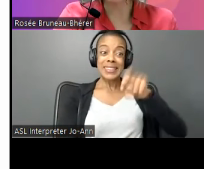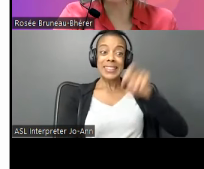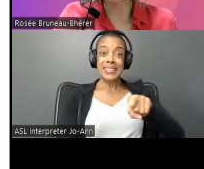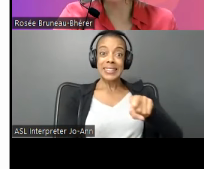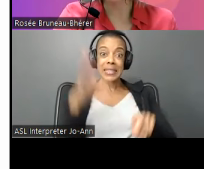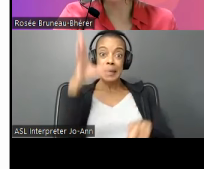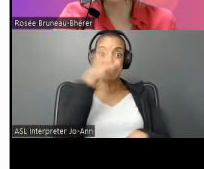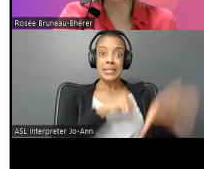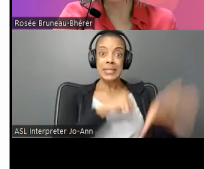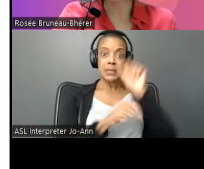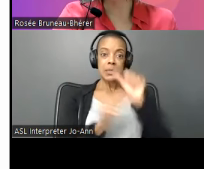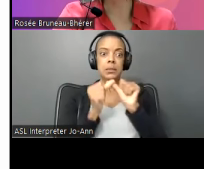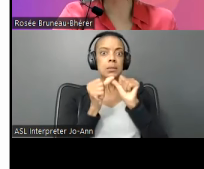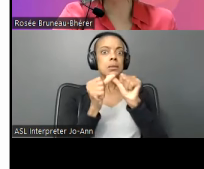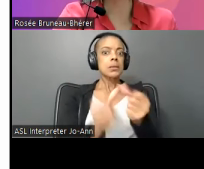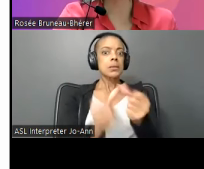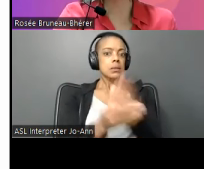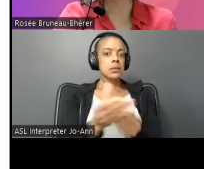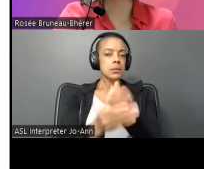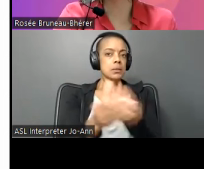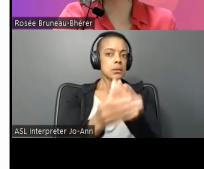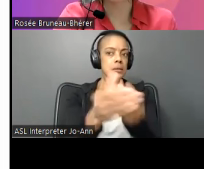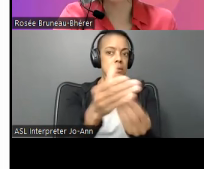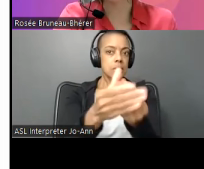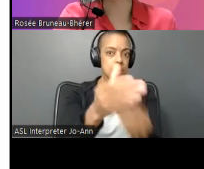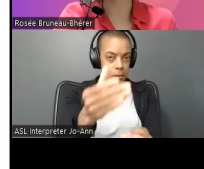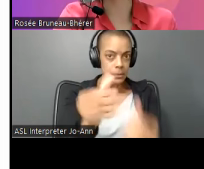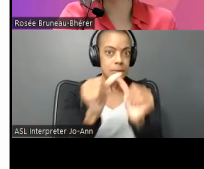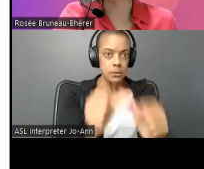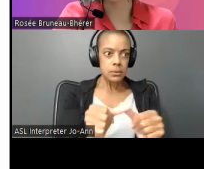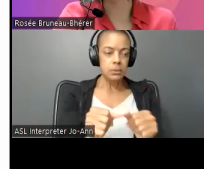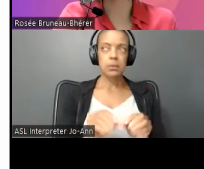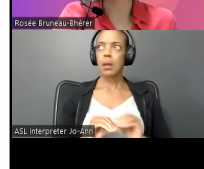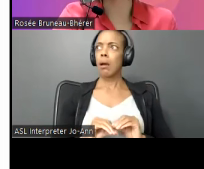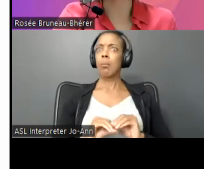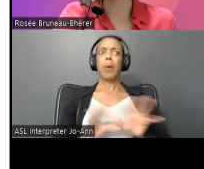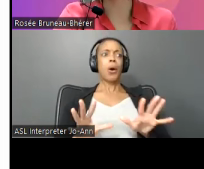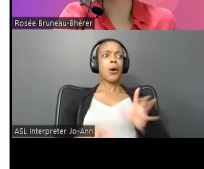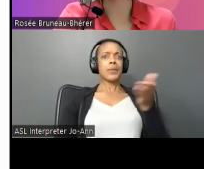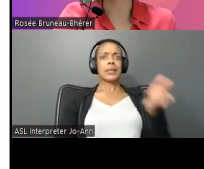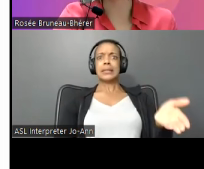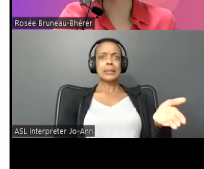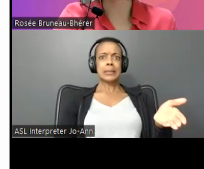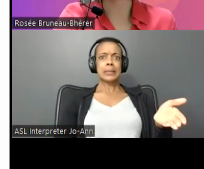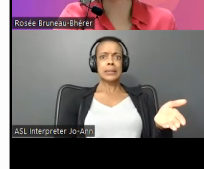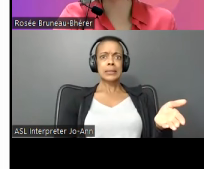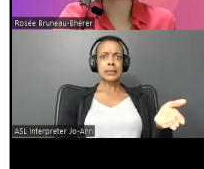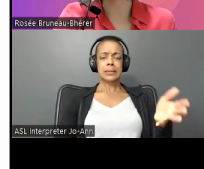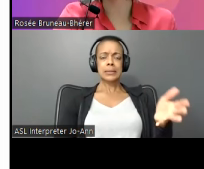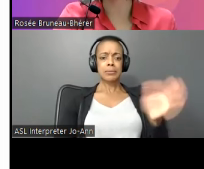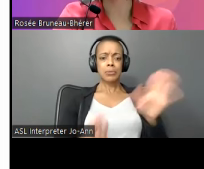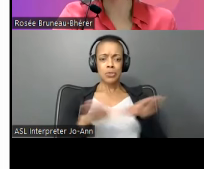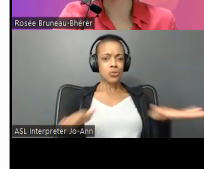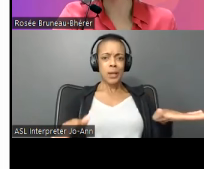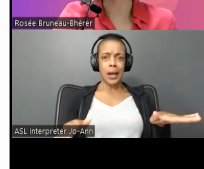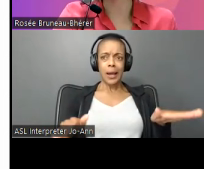constant basis, on a regular basis, it's not surprising that the child becomes very disorganized,